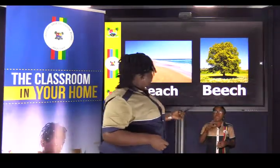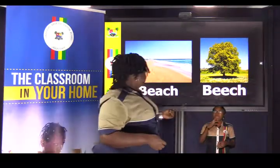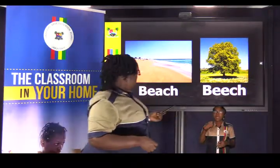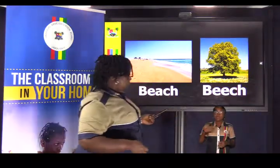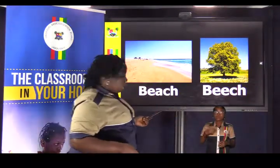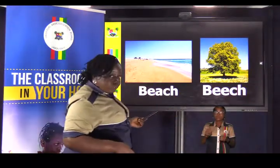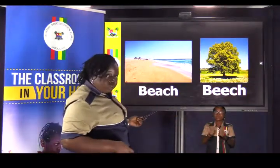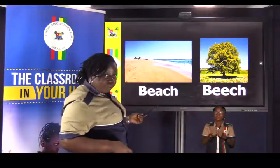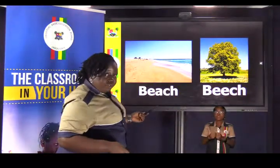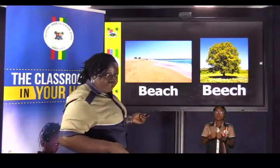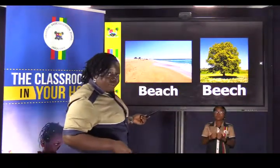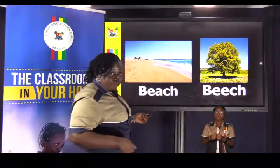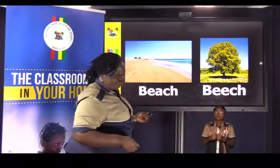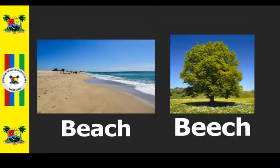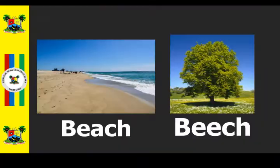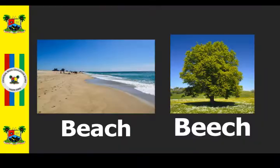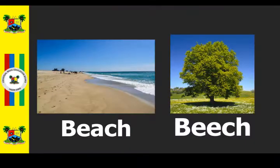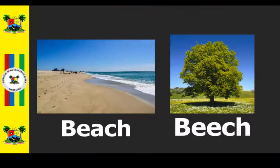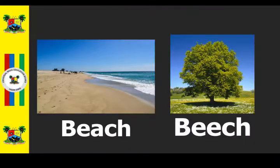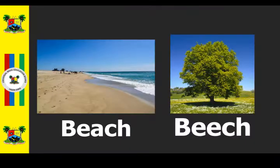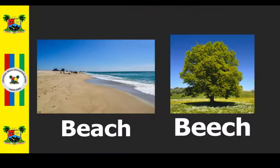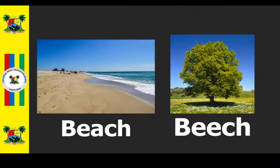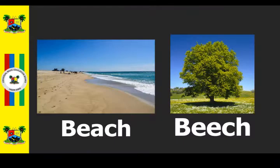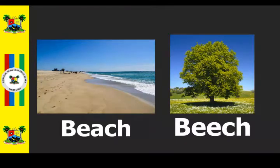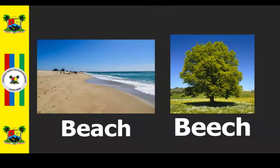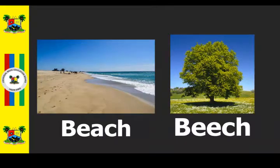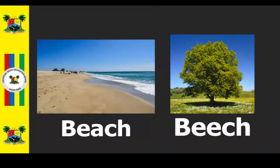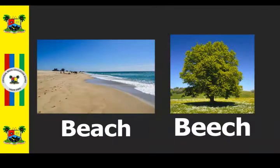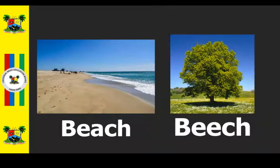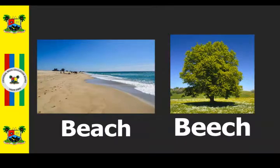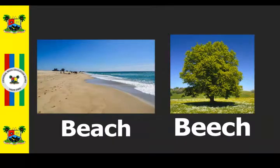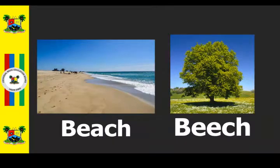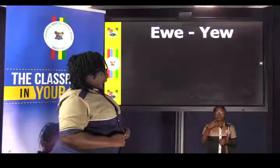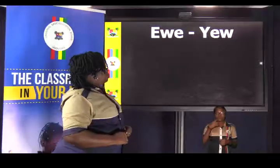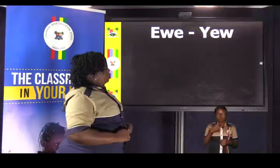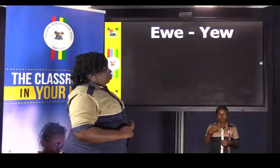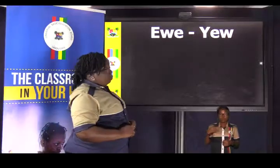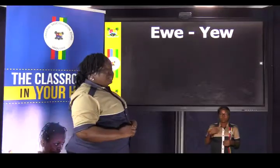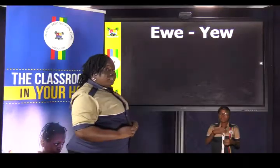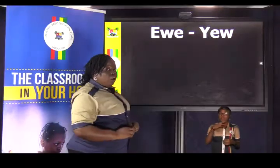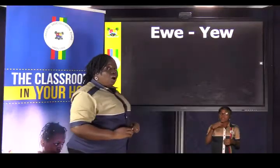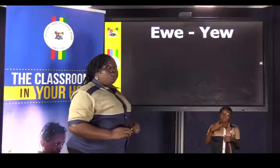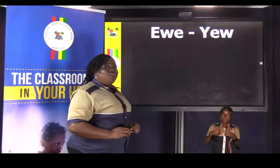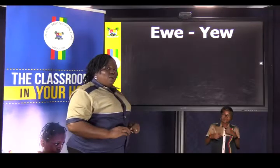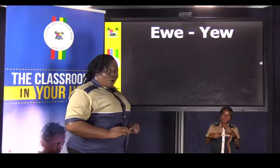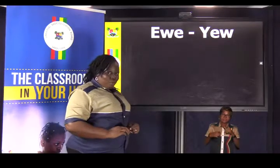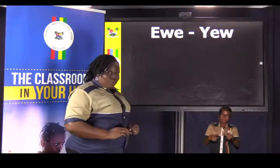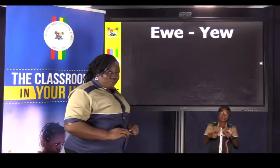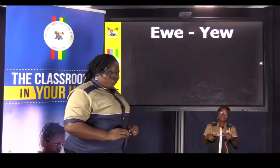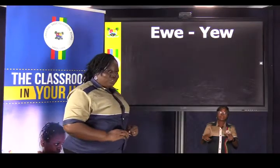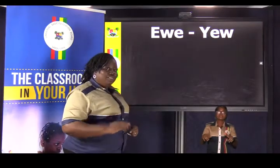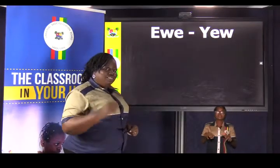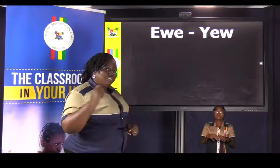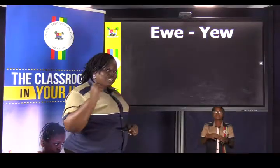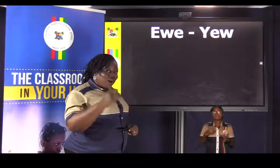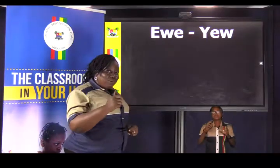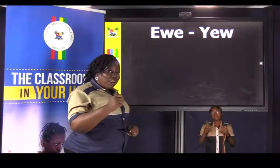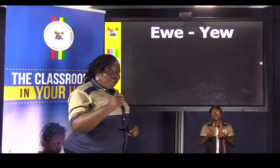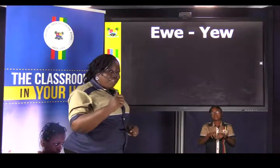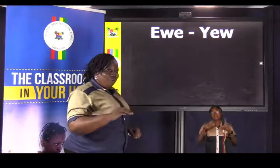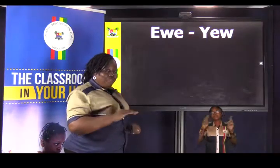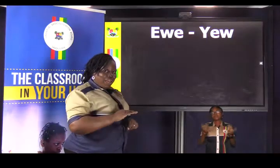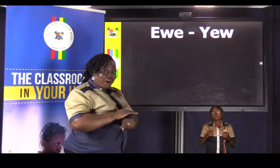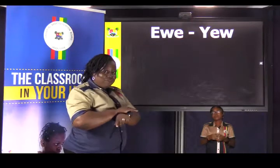B-E-E-C-H. Are we together? Well done. We're still on homophones. They